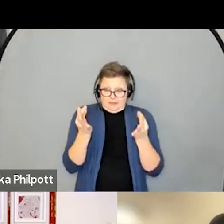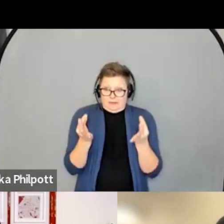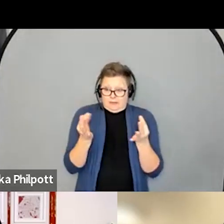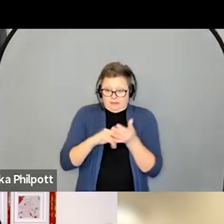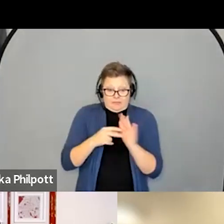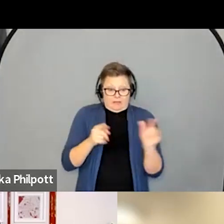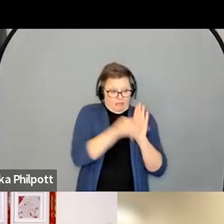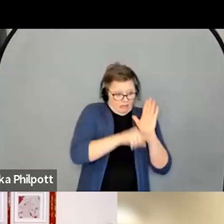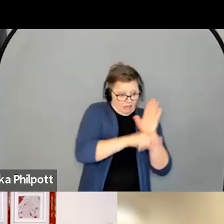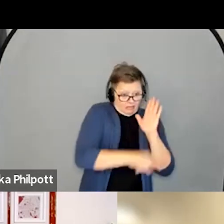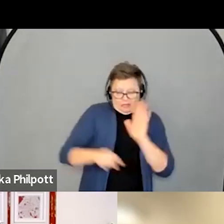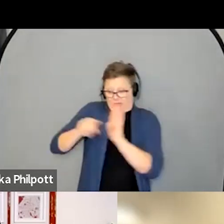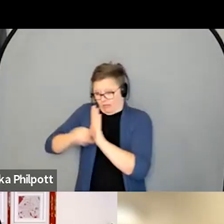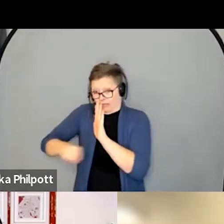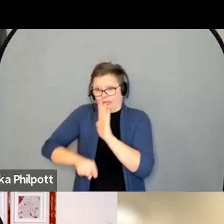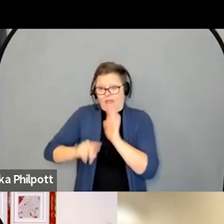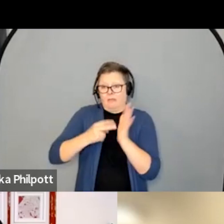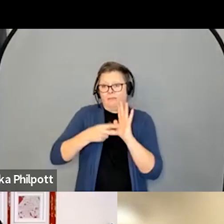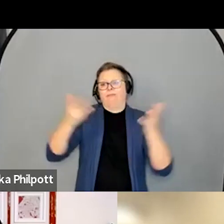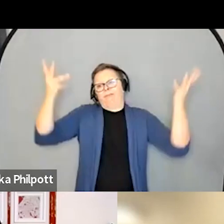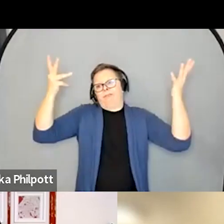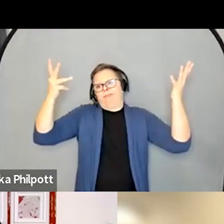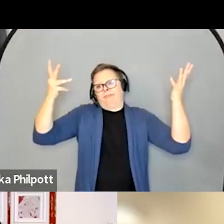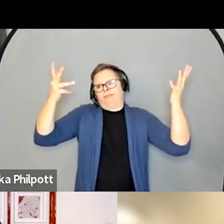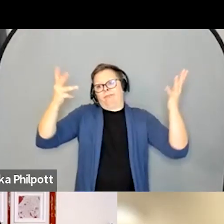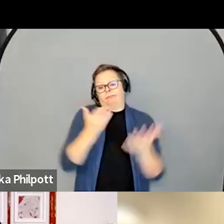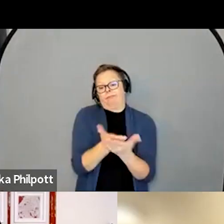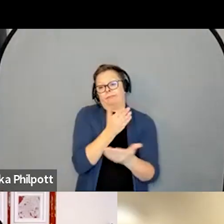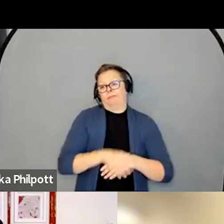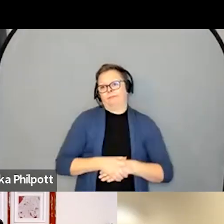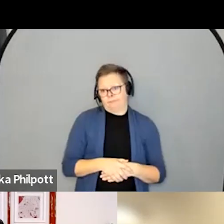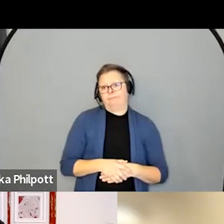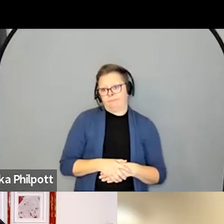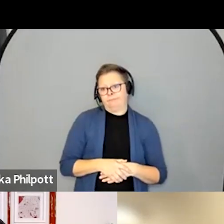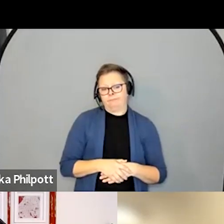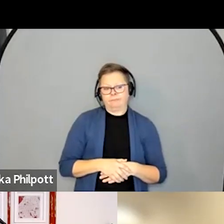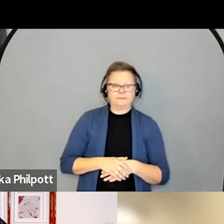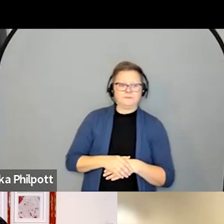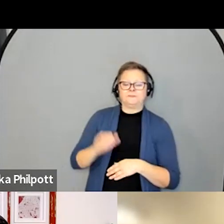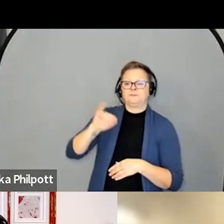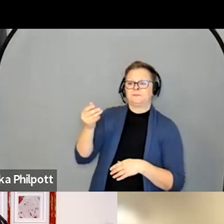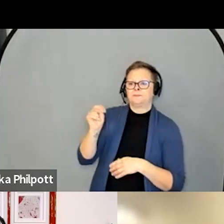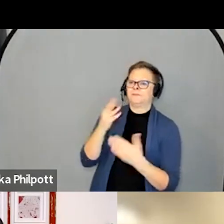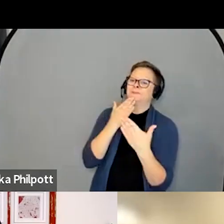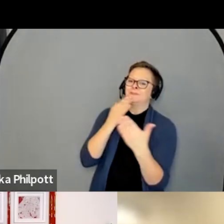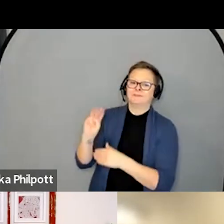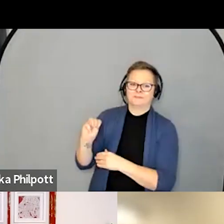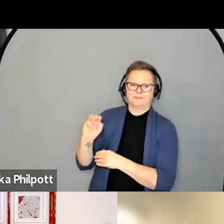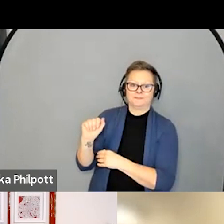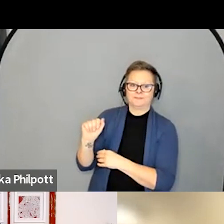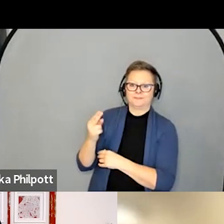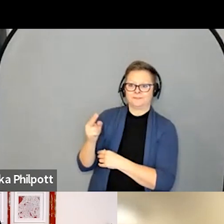crushing, right? Then that's going to explain the data that we have. Thanks, Mahadeo. Well, let's jump further into